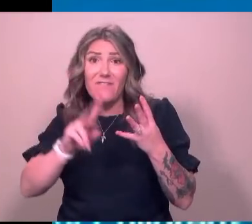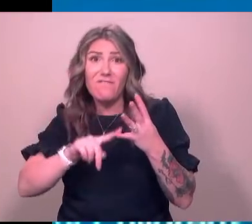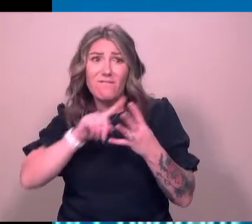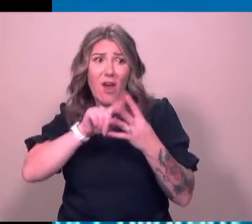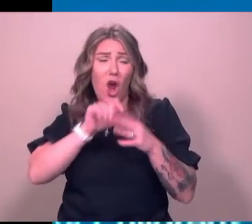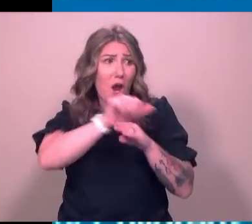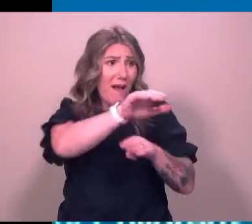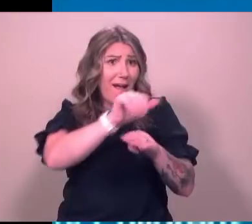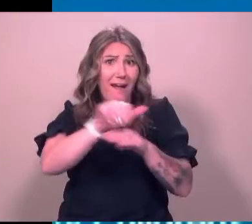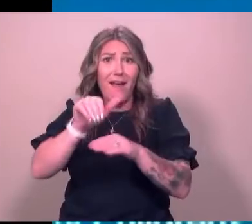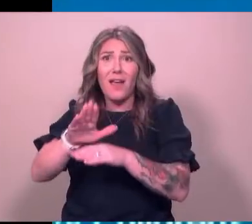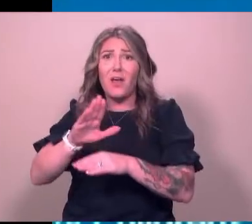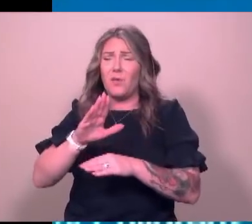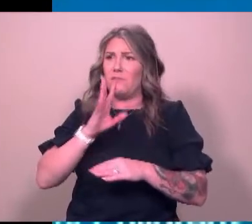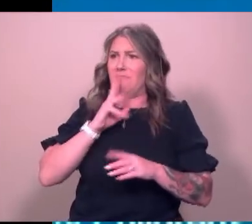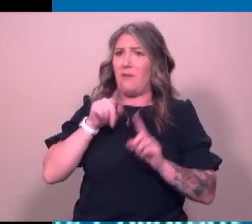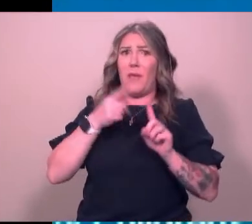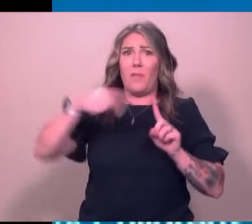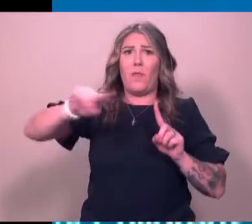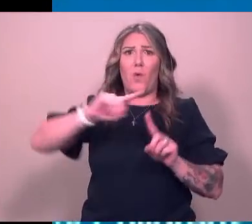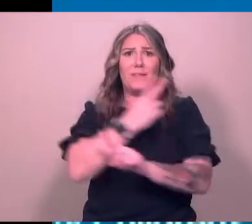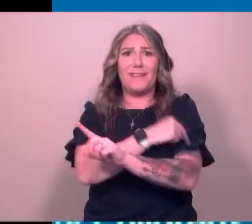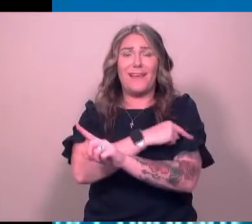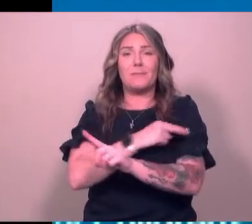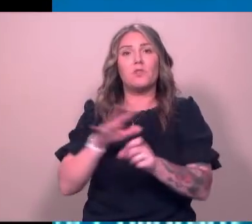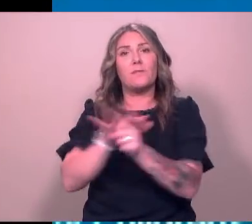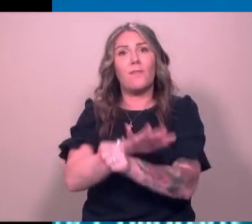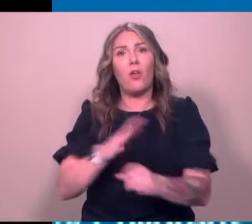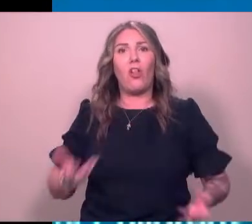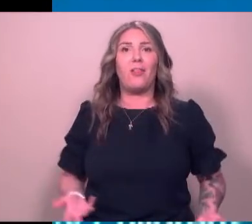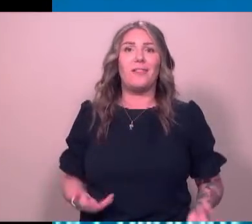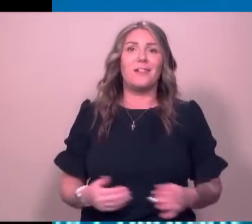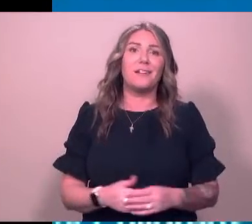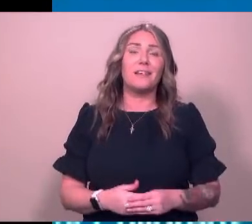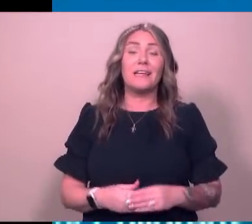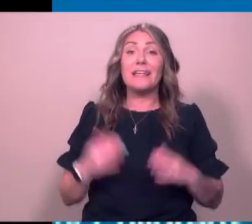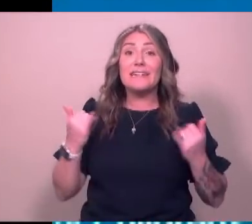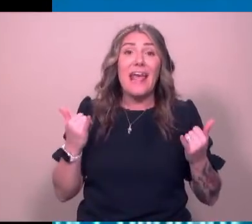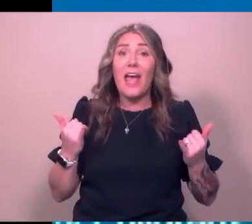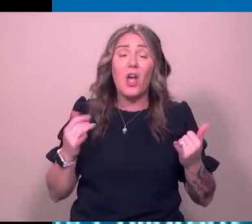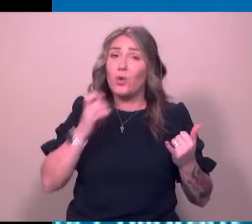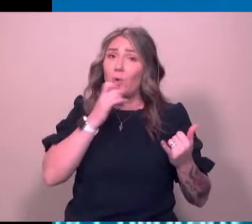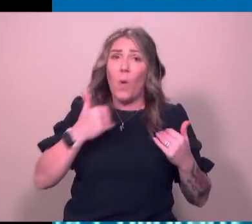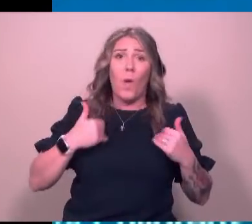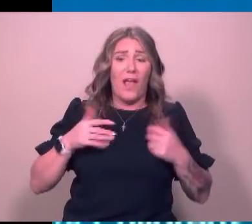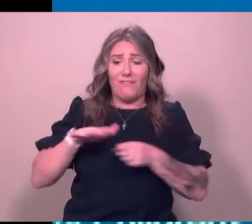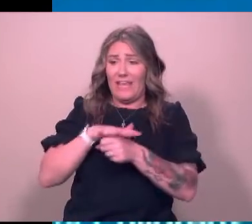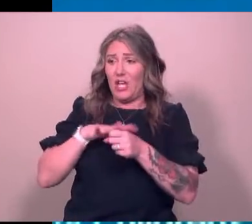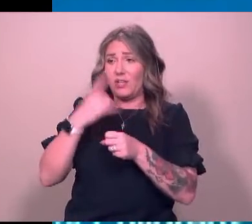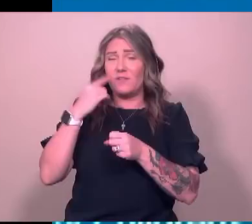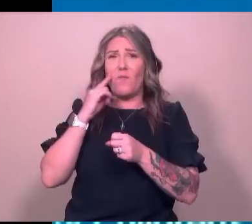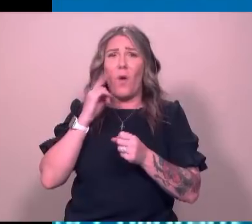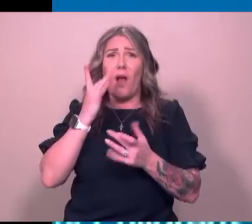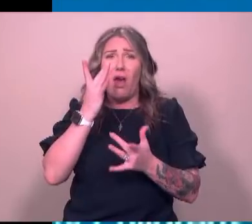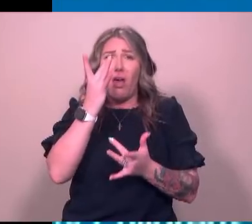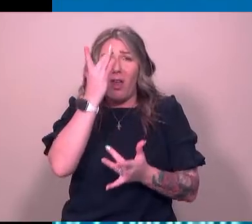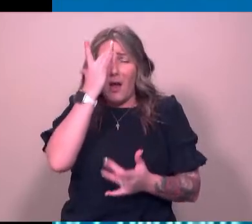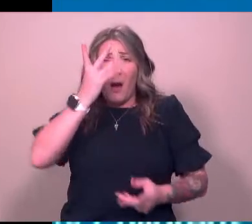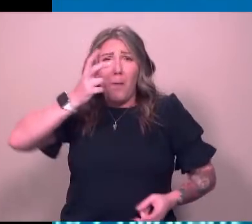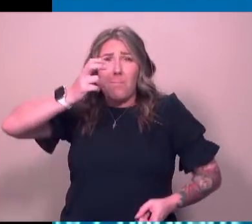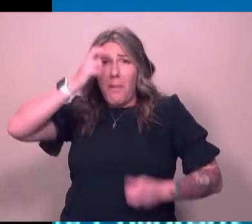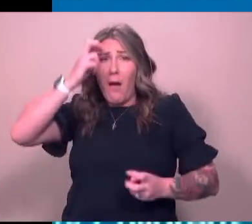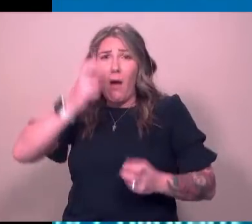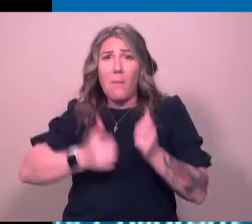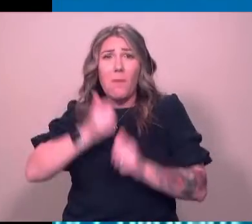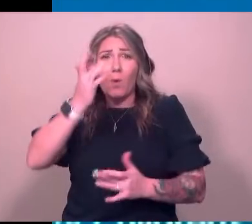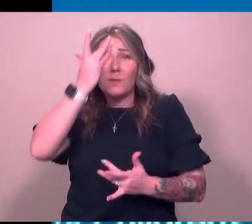start talking about those hospitals are also full, we now no longer have areas for the sickest of the sick kids either.